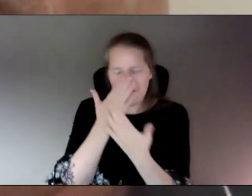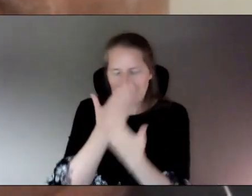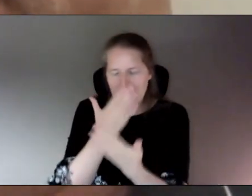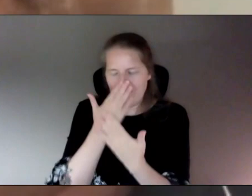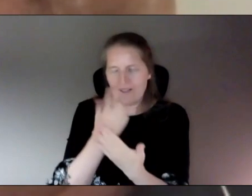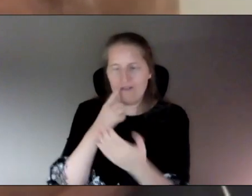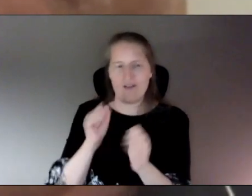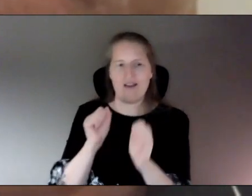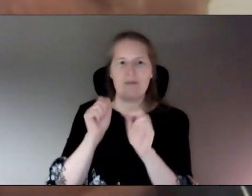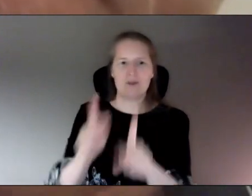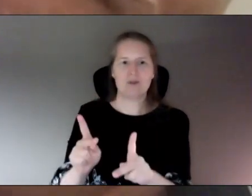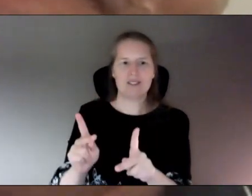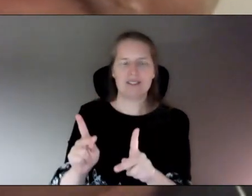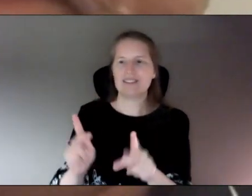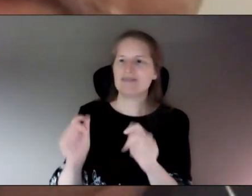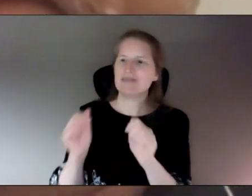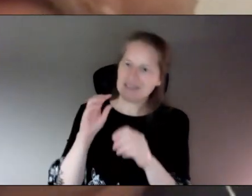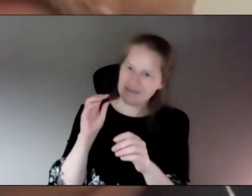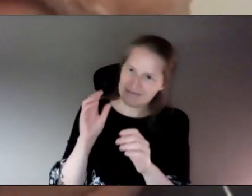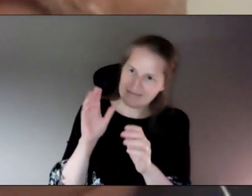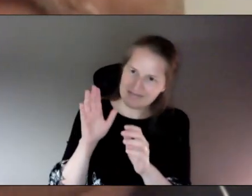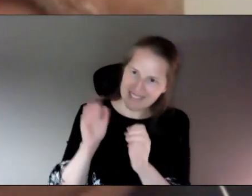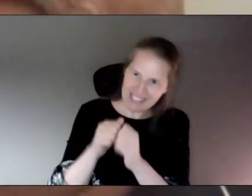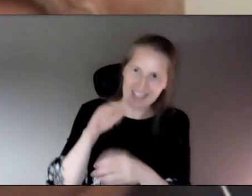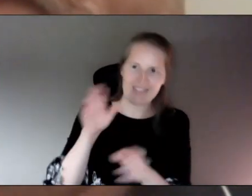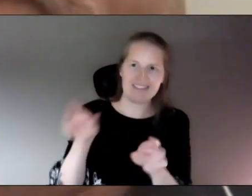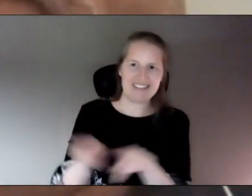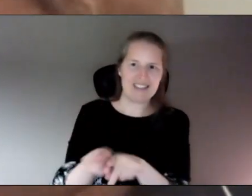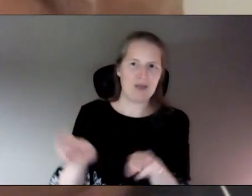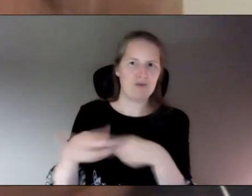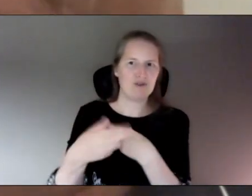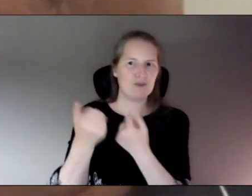I have had to be in the room with him.